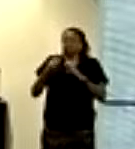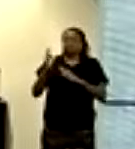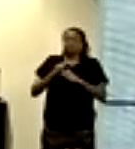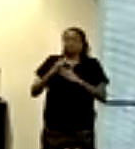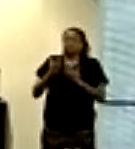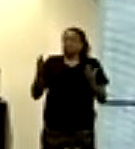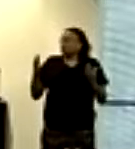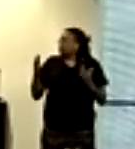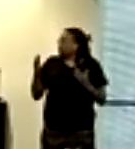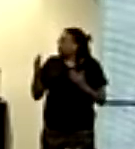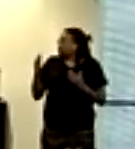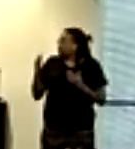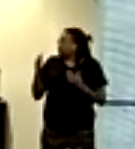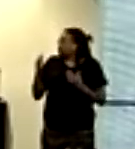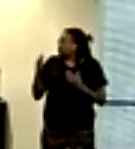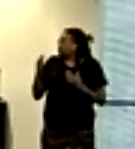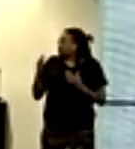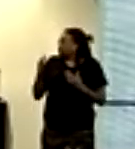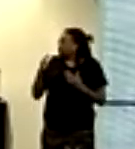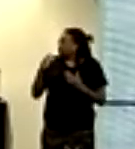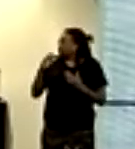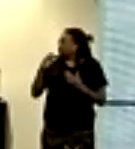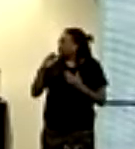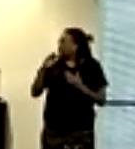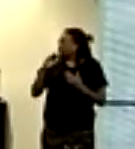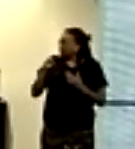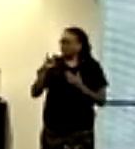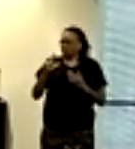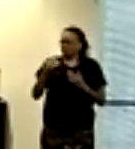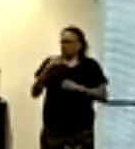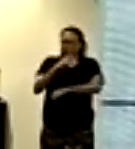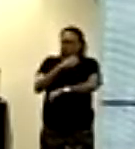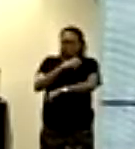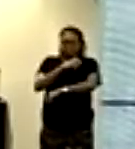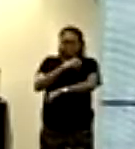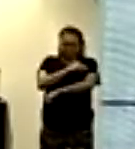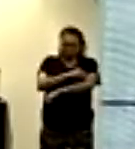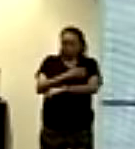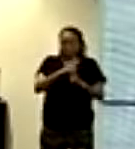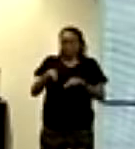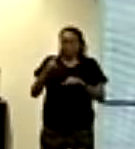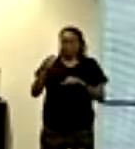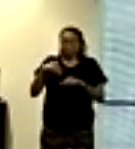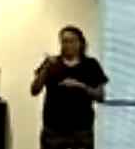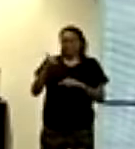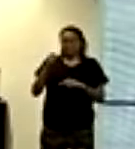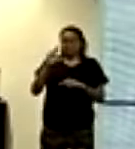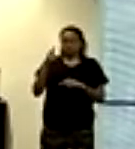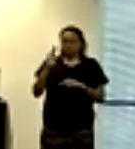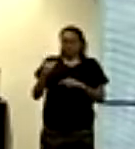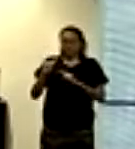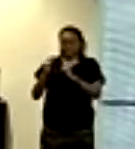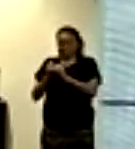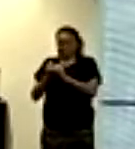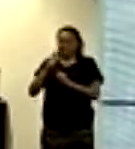coming up November 3, 4, 5. Right now we have 10 rugby teams. We're going to have over 10 basketball teams, 6 power